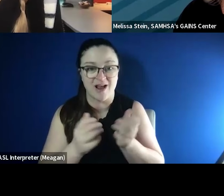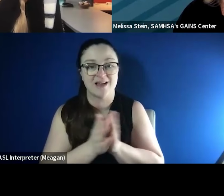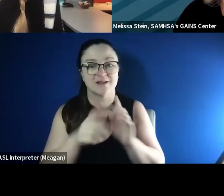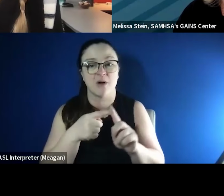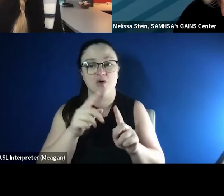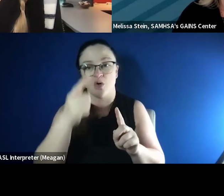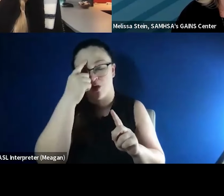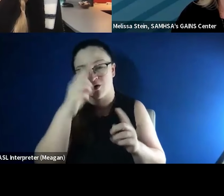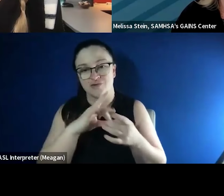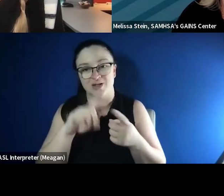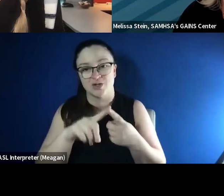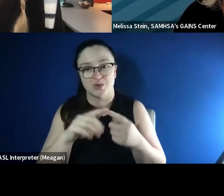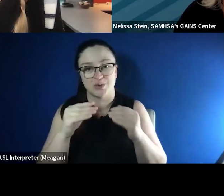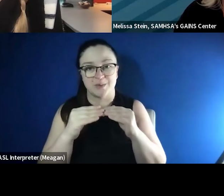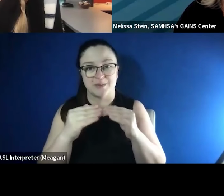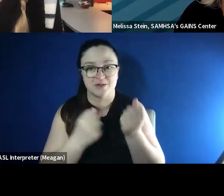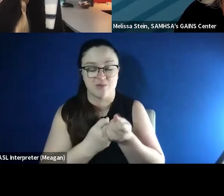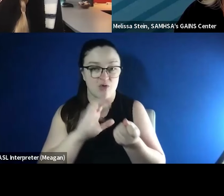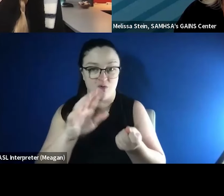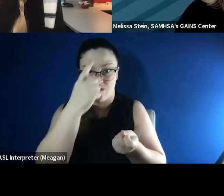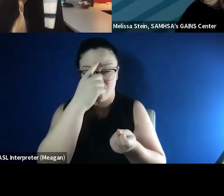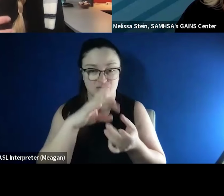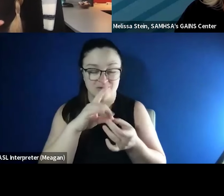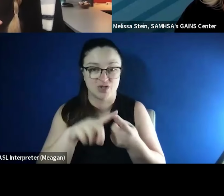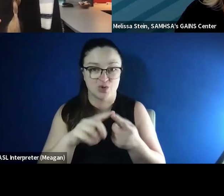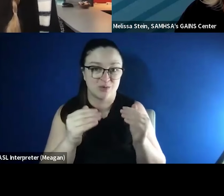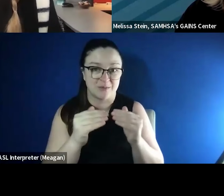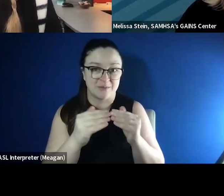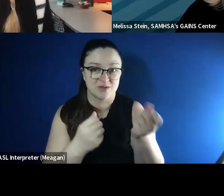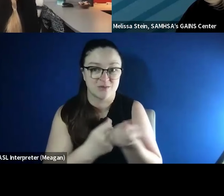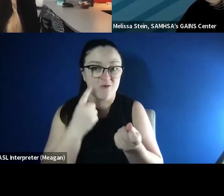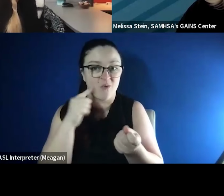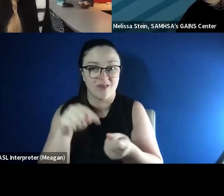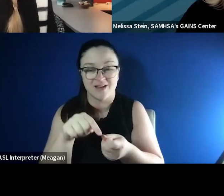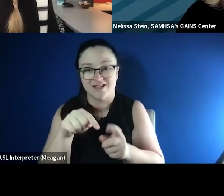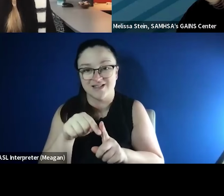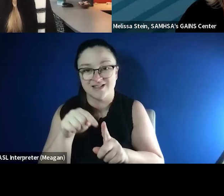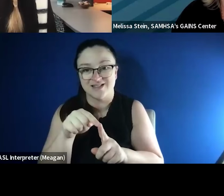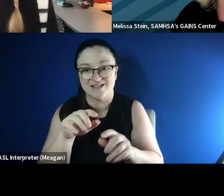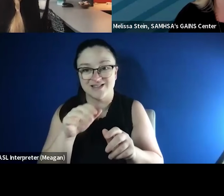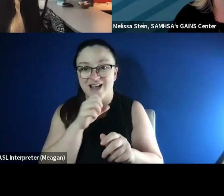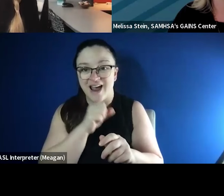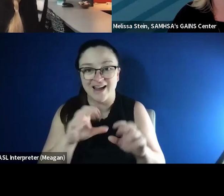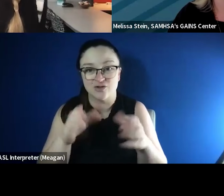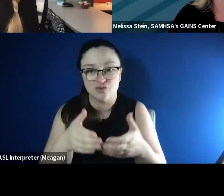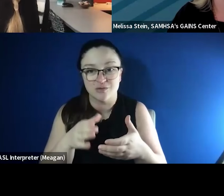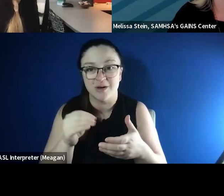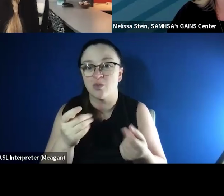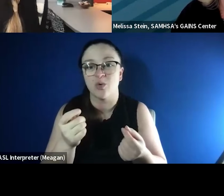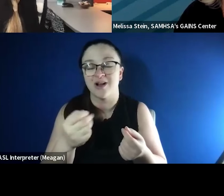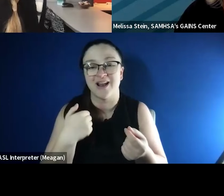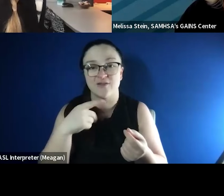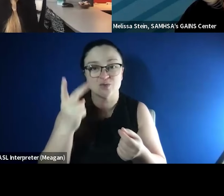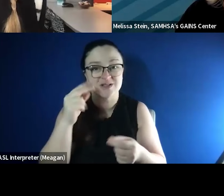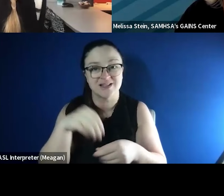So what are your thoughts around peer support for this age yes. group? And what have you seen in the field or in